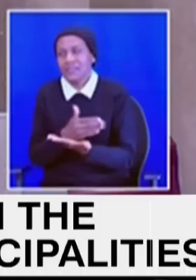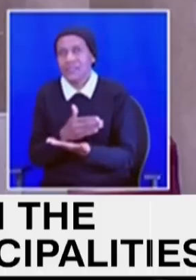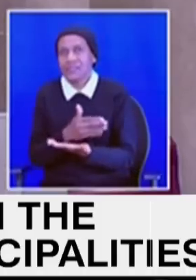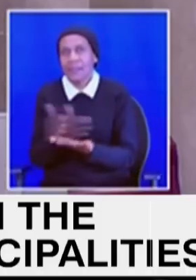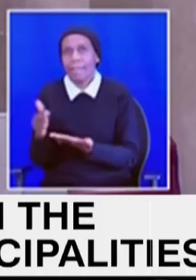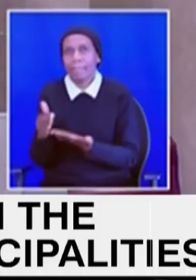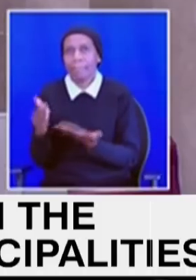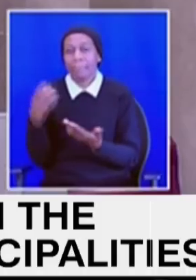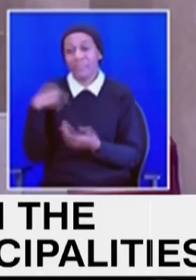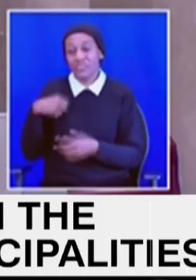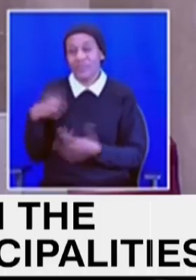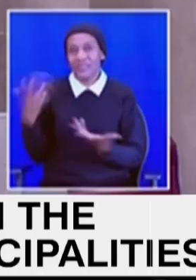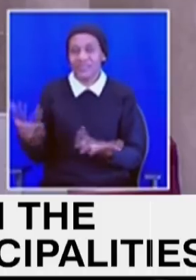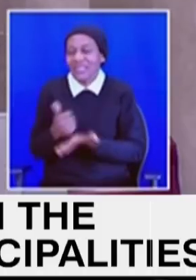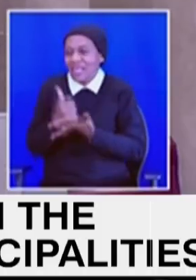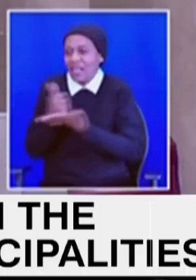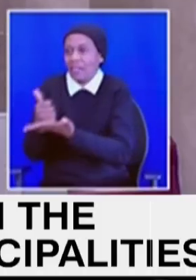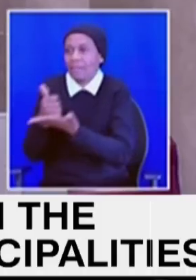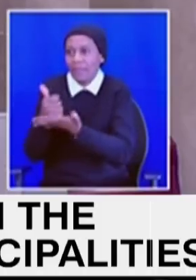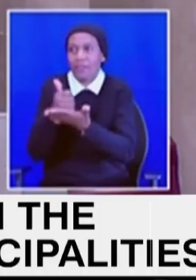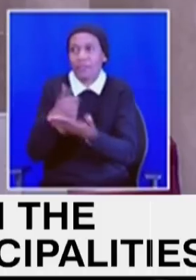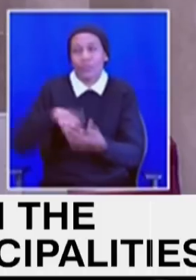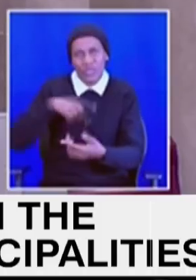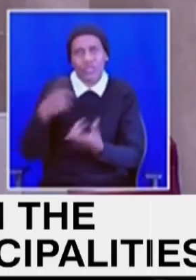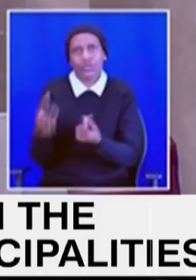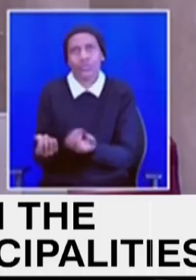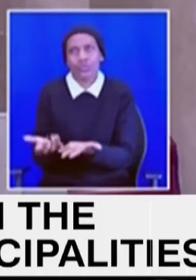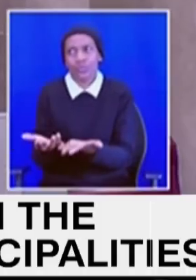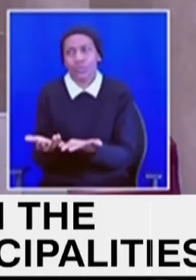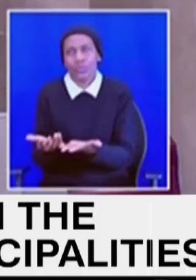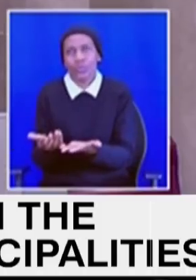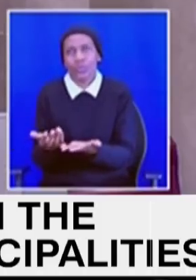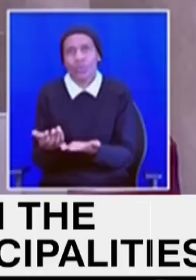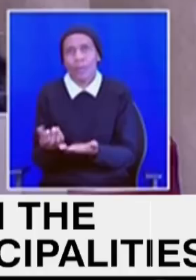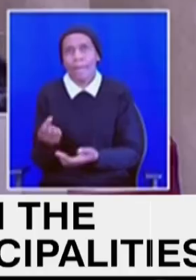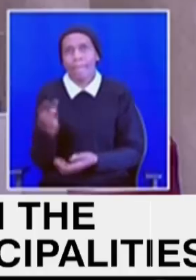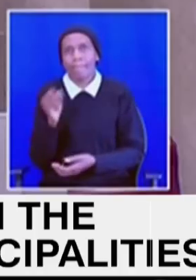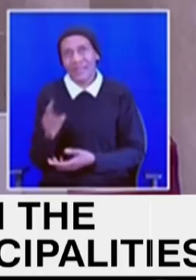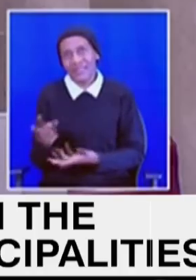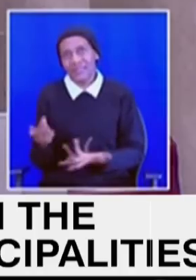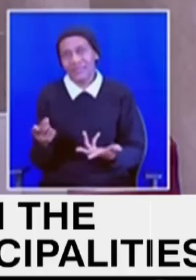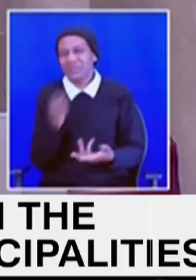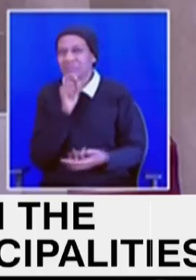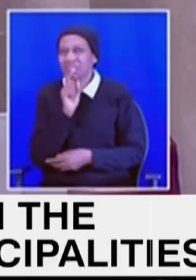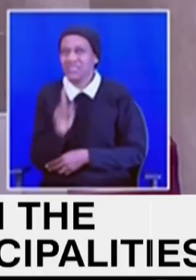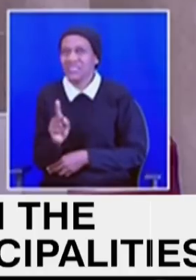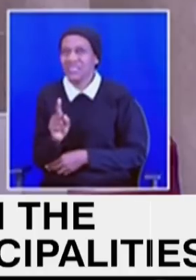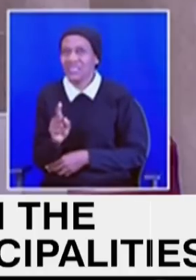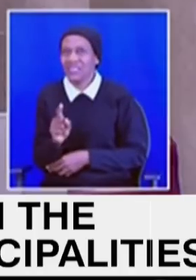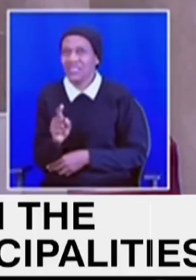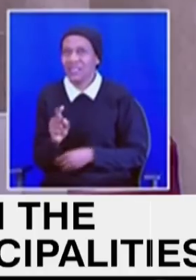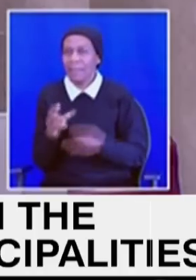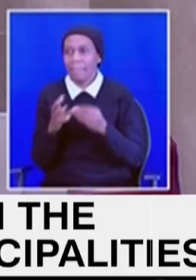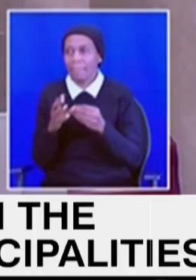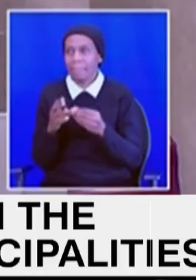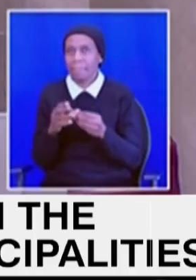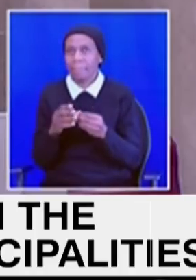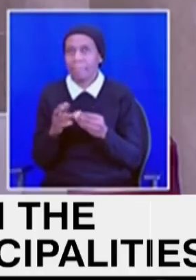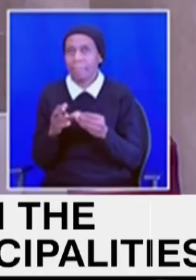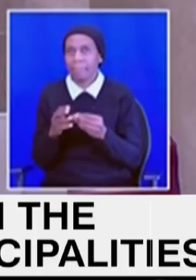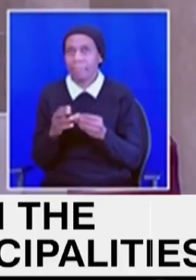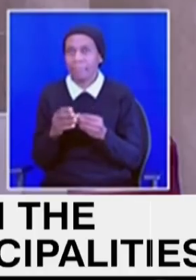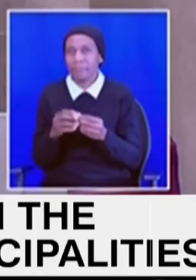to municipalities just to help them. In the main, it has nothing to do with the personnel per